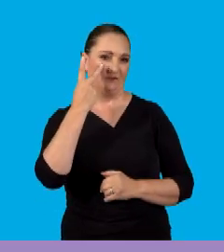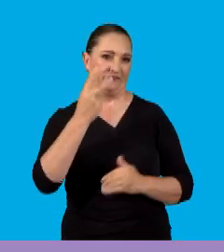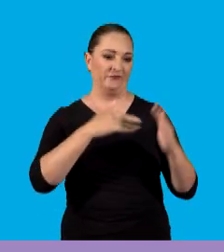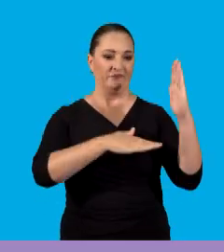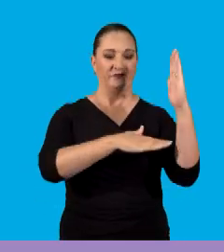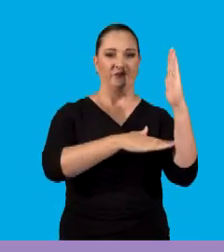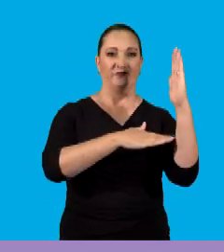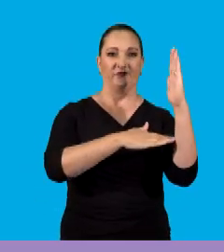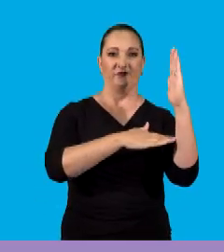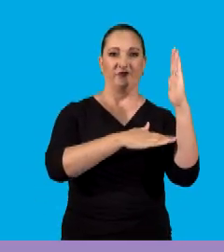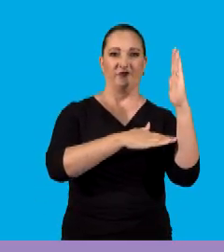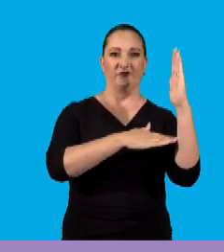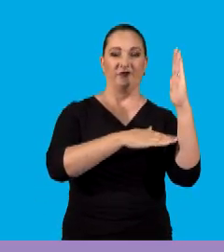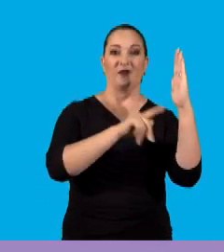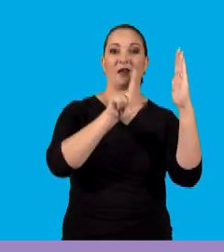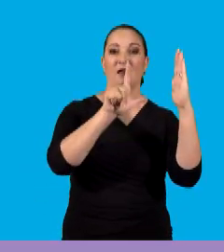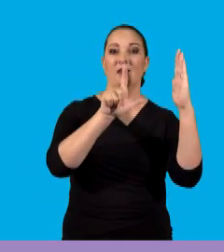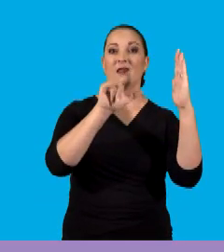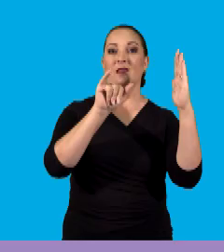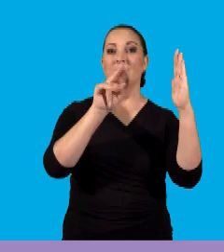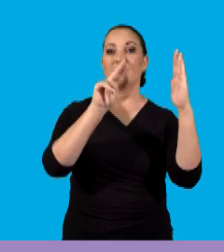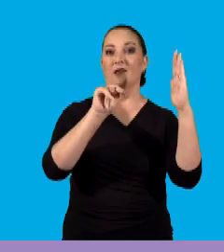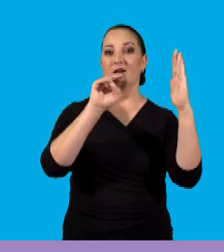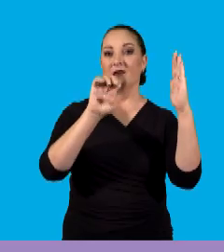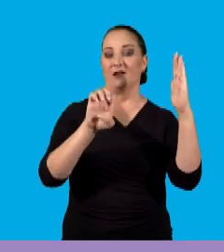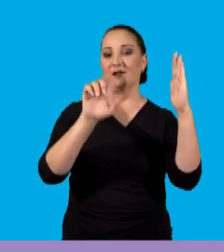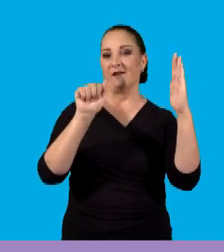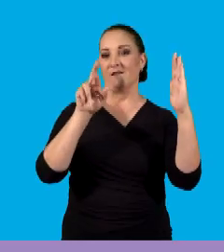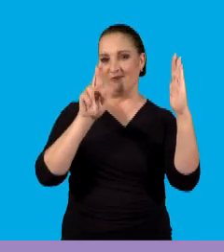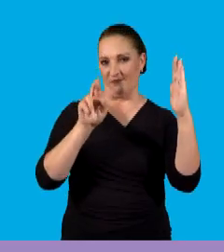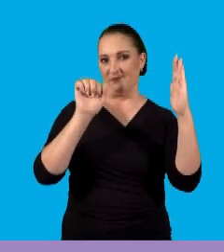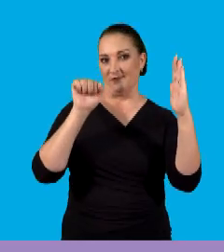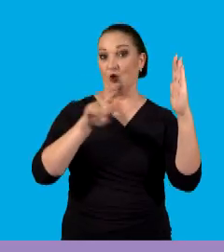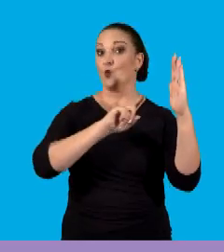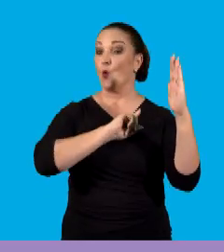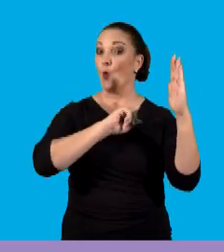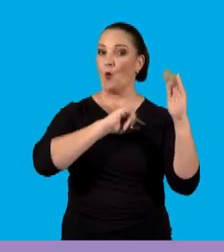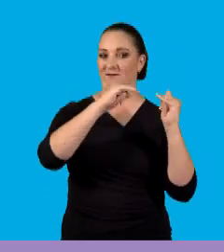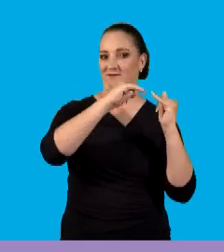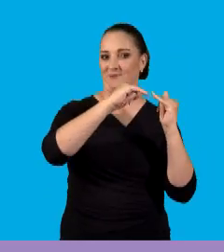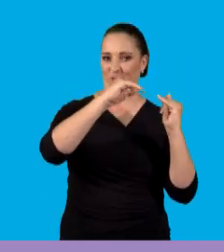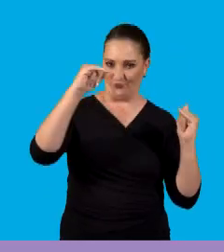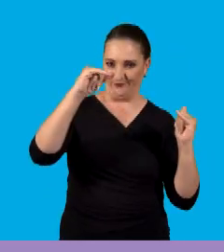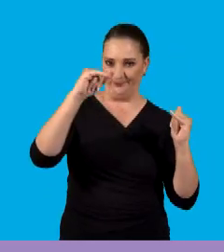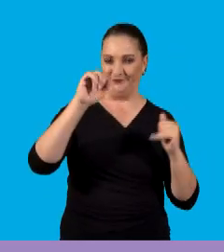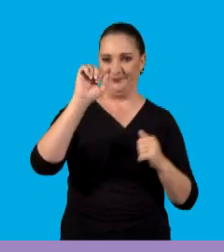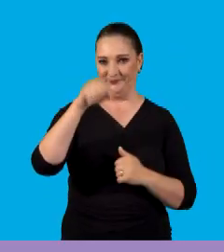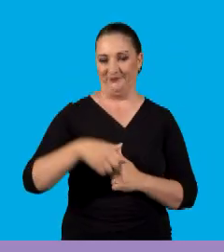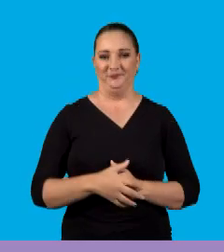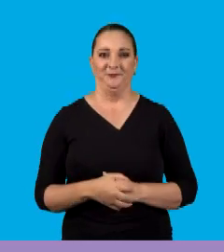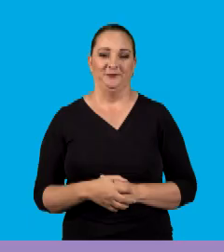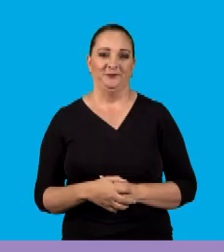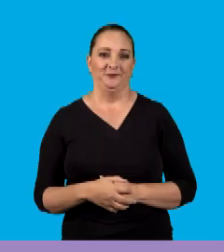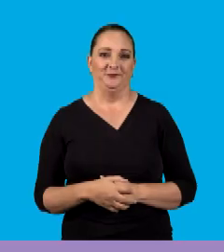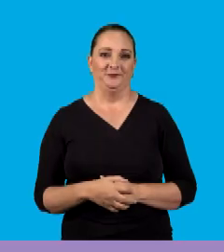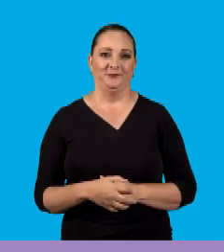see that it is a a linear graph because it is straight,